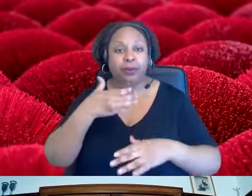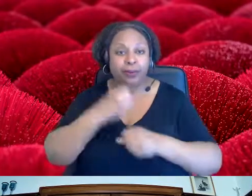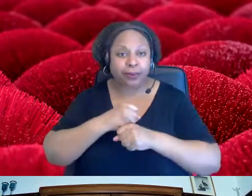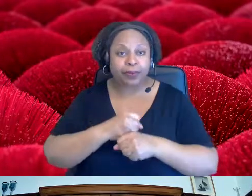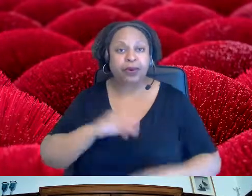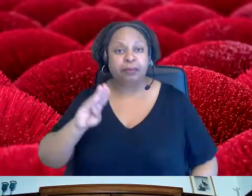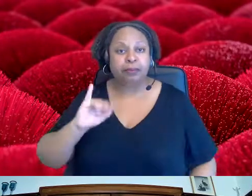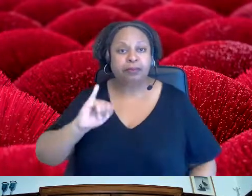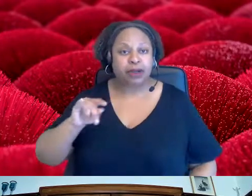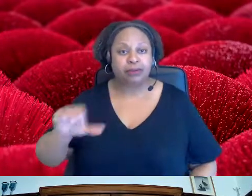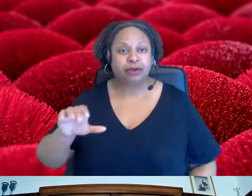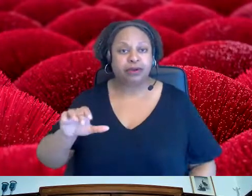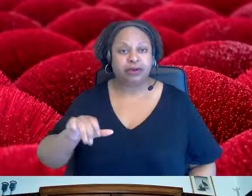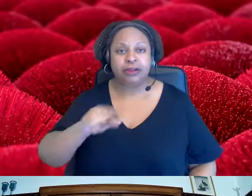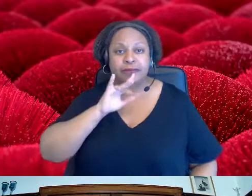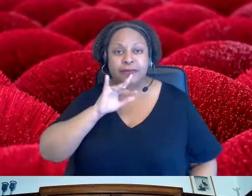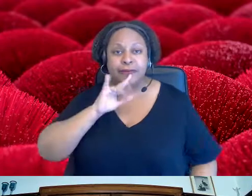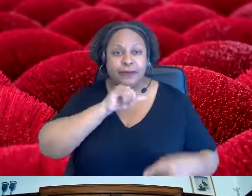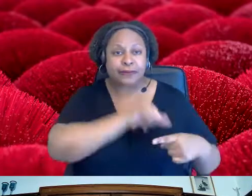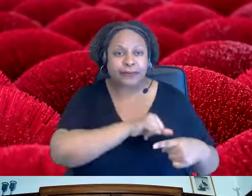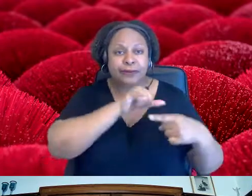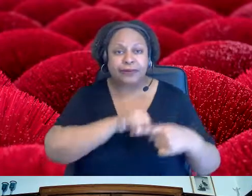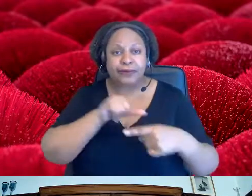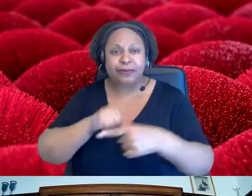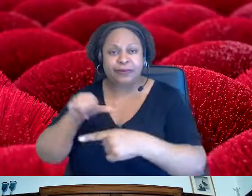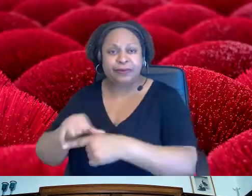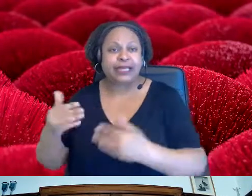say the whole thing, then there's,